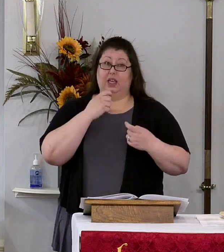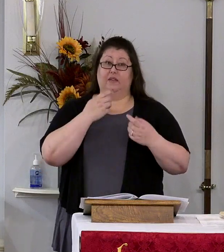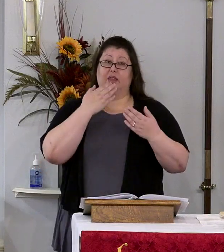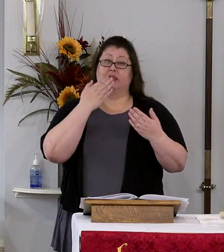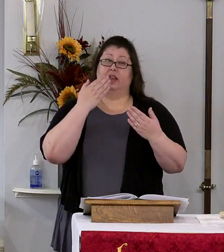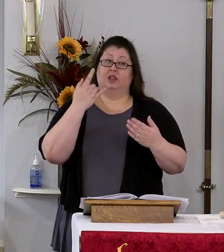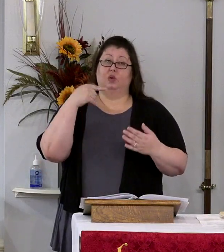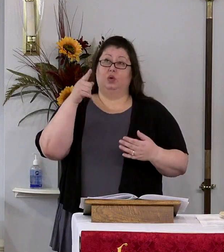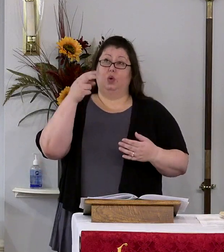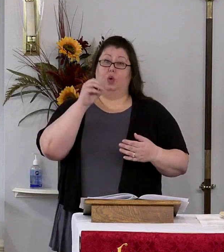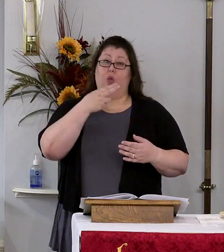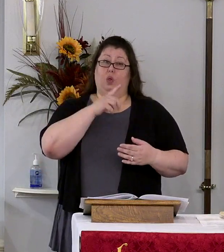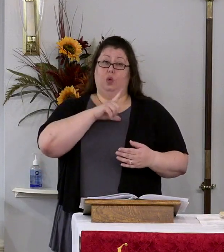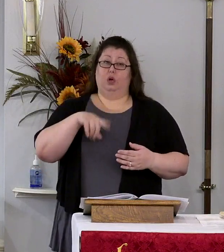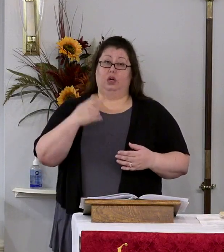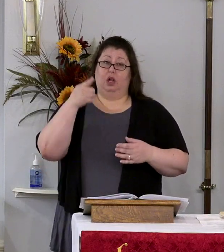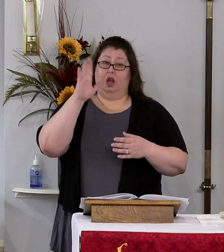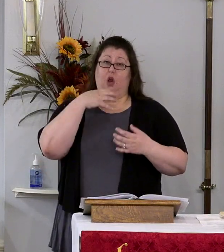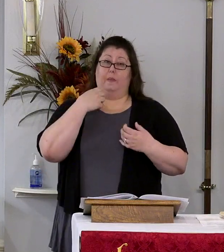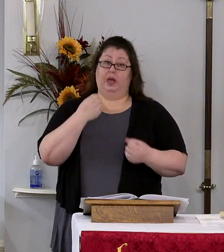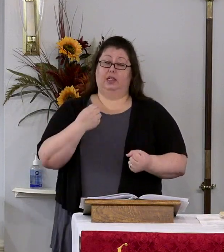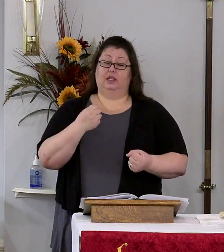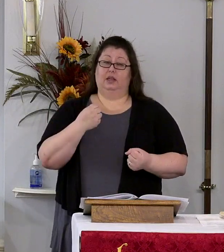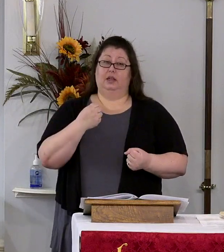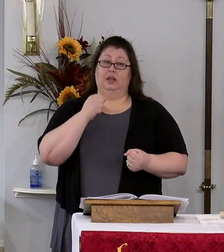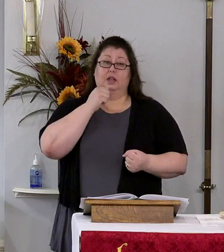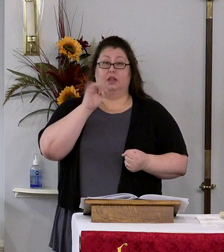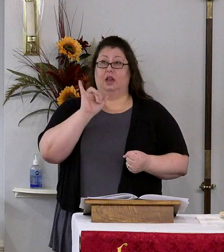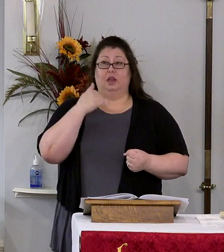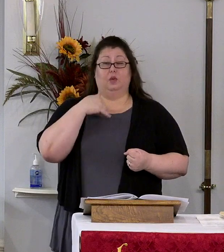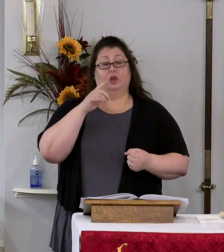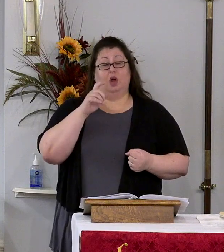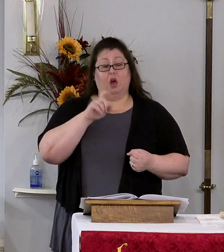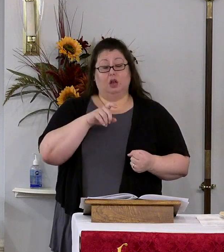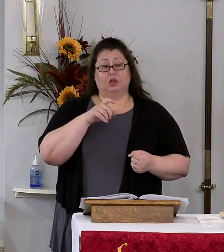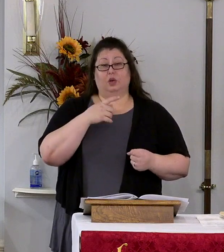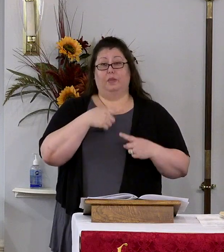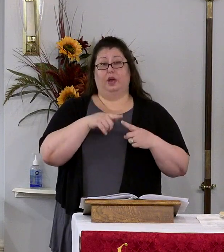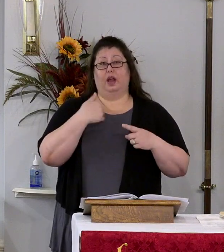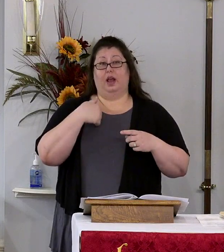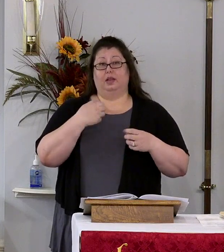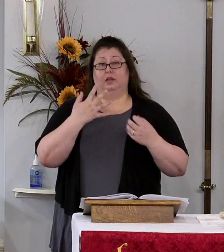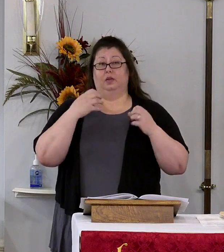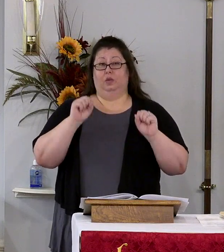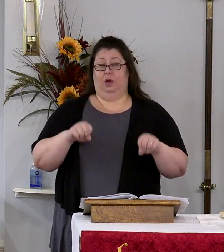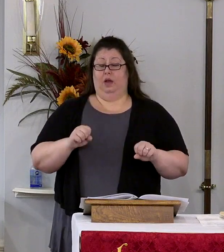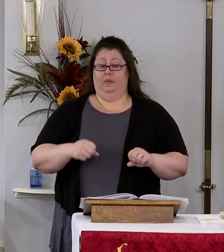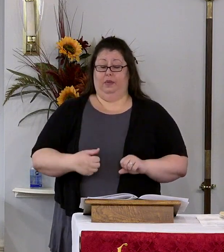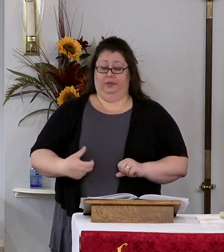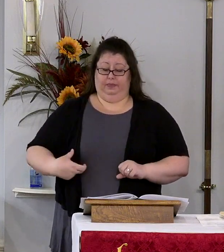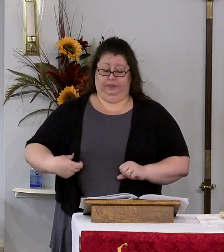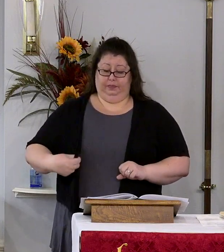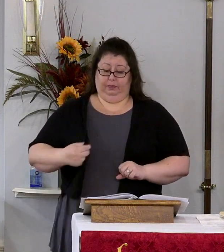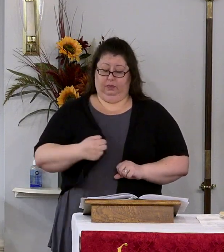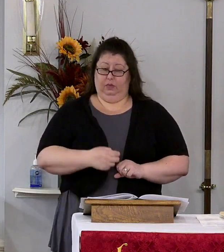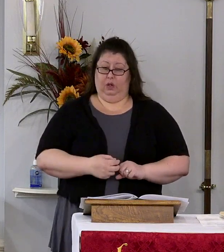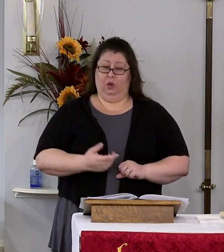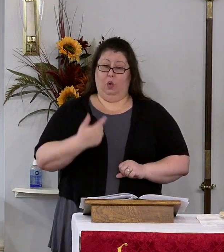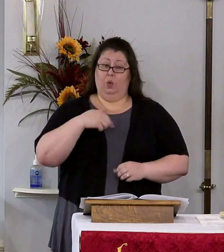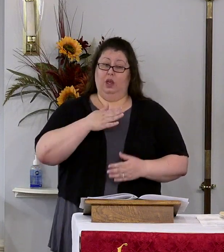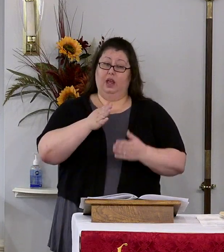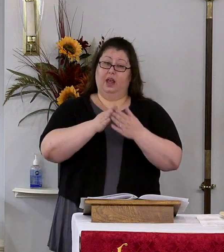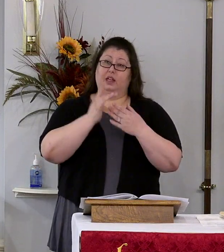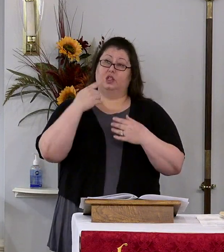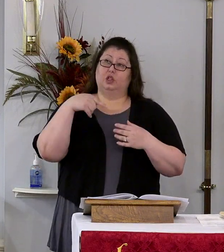thanks to you, O Lord God Almighty, not as we ought, but as we are able. We ask you